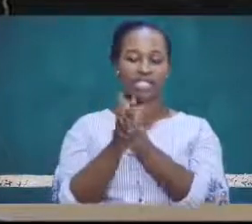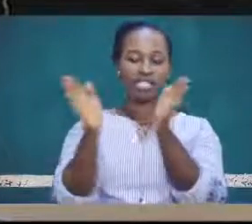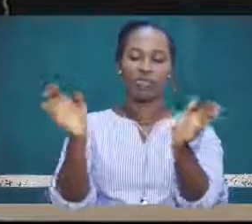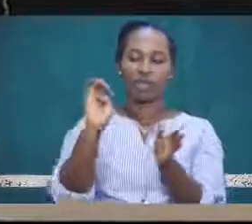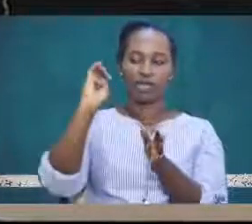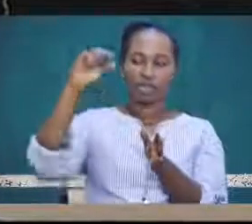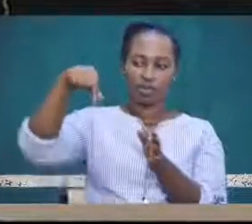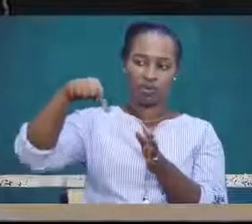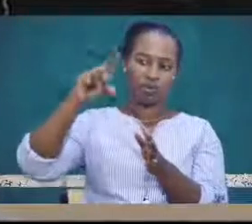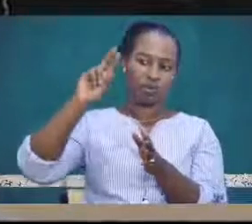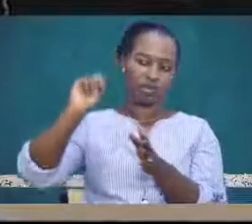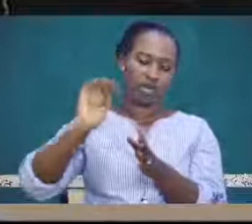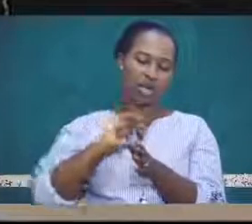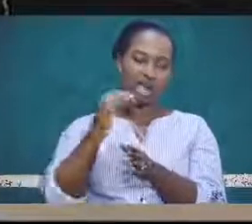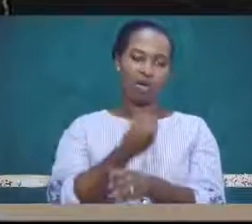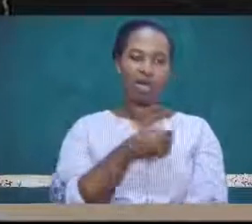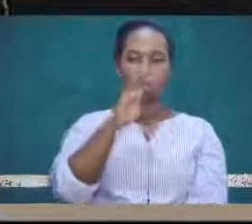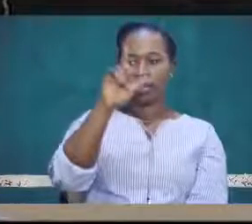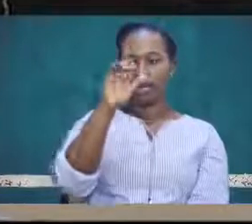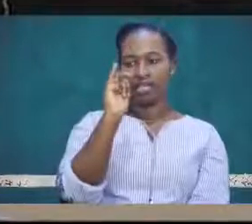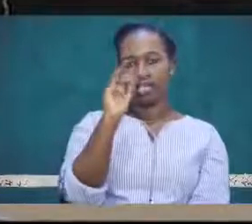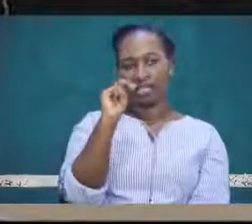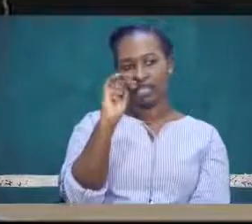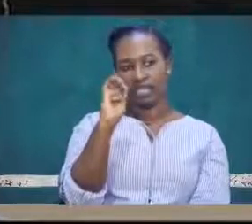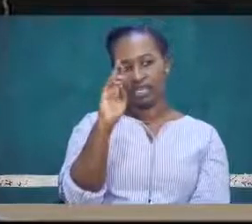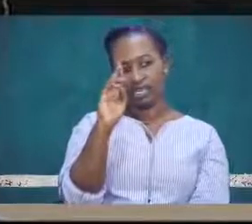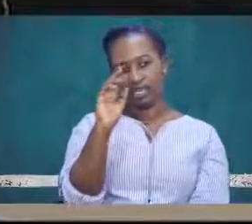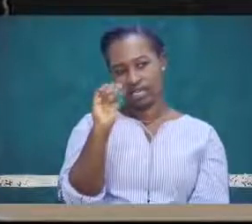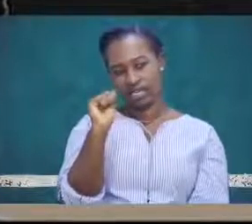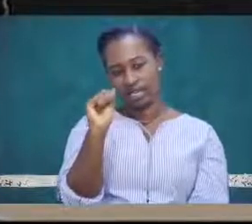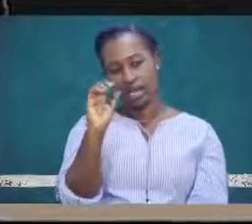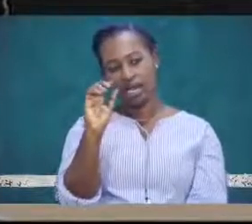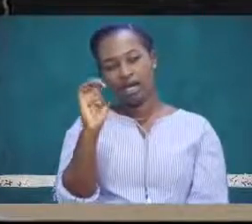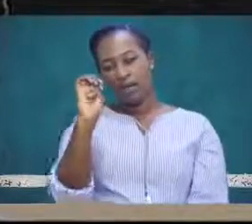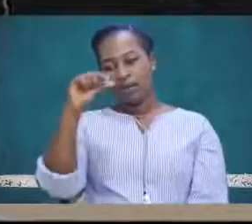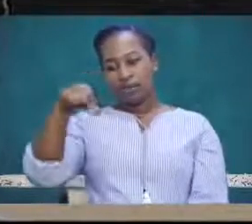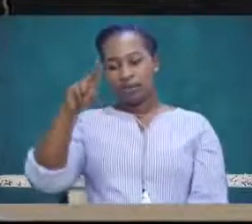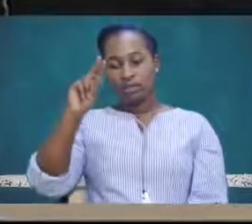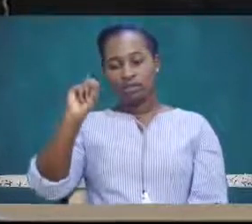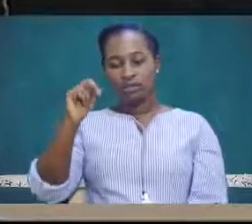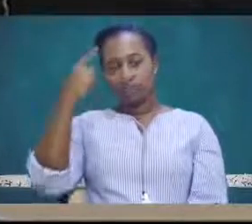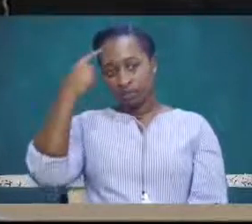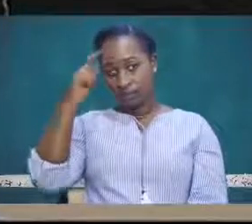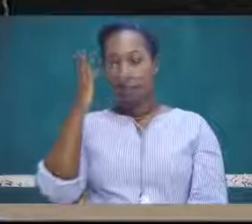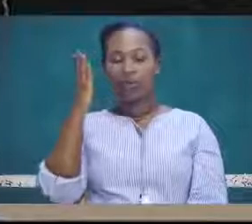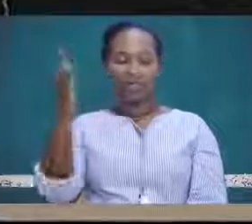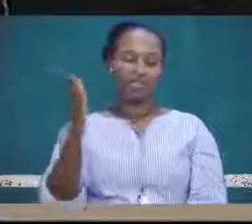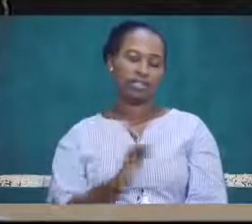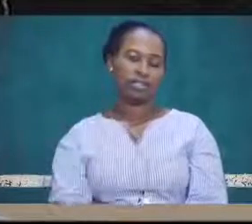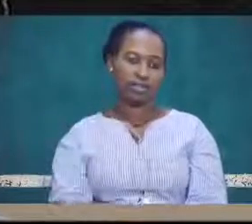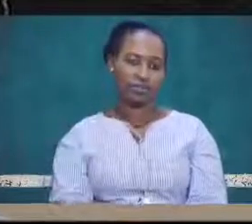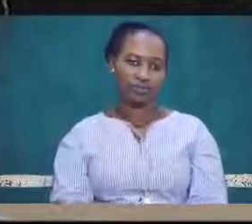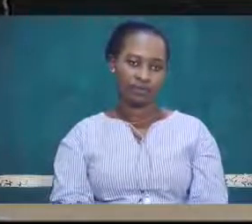our linear equation of this statement, the linear graph for price of a commodity and quantity